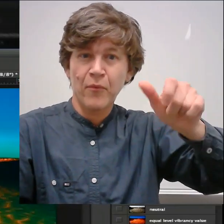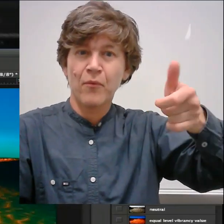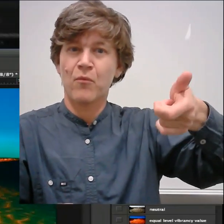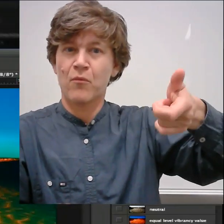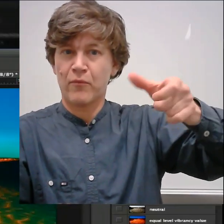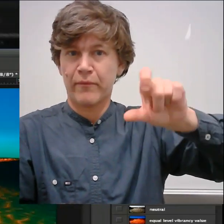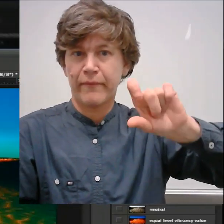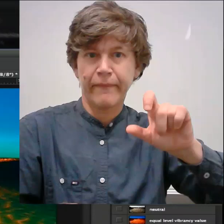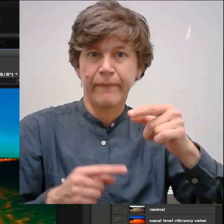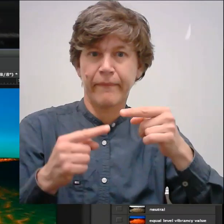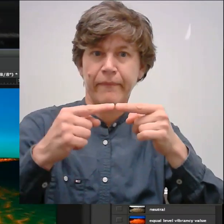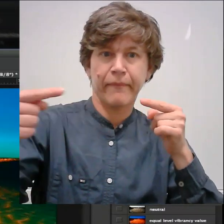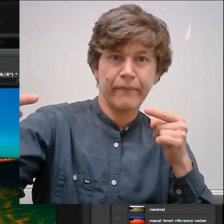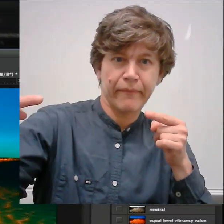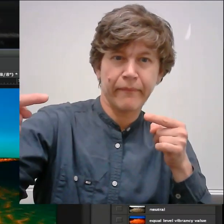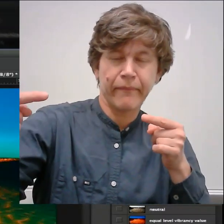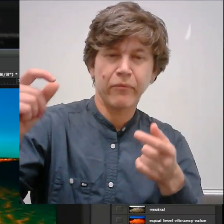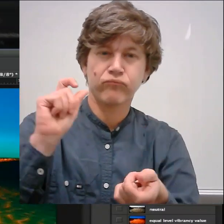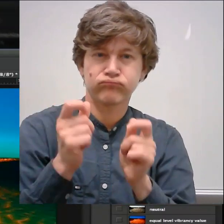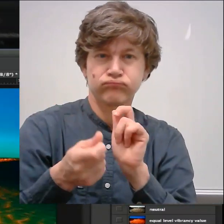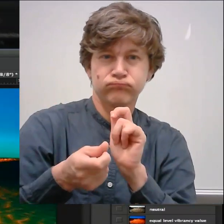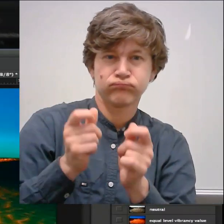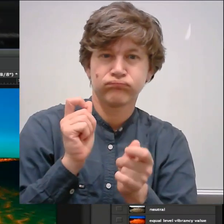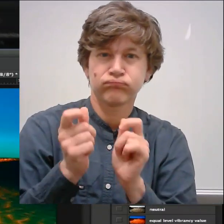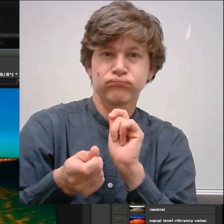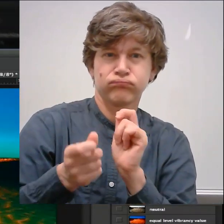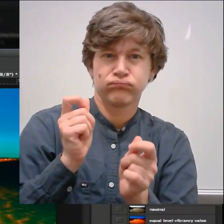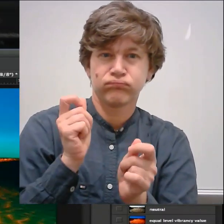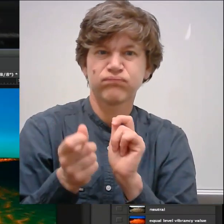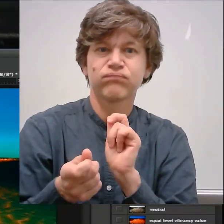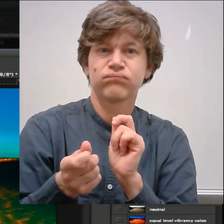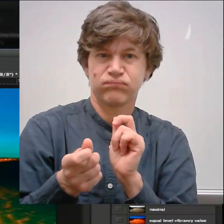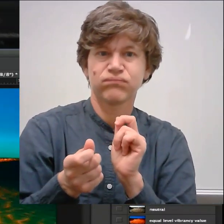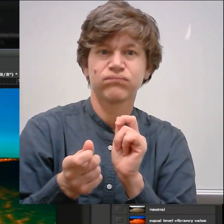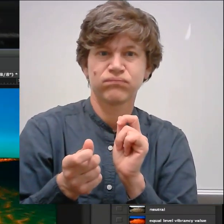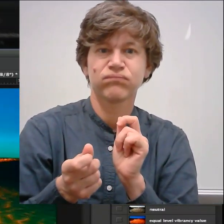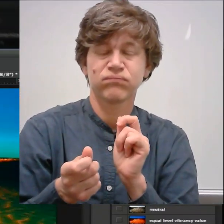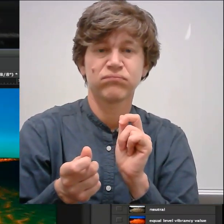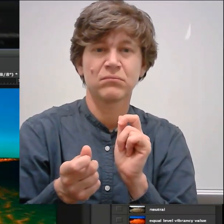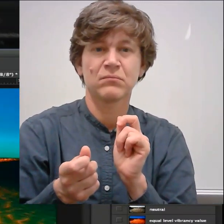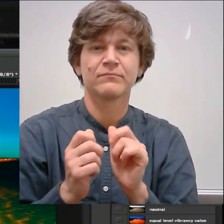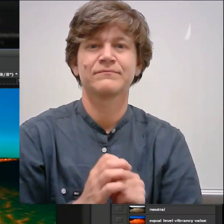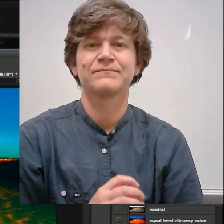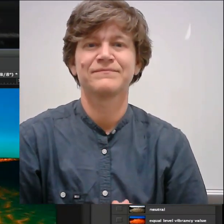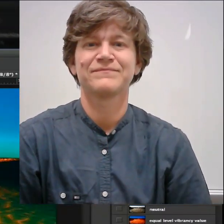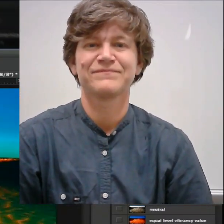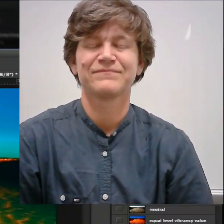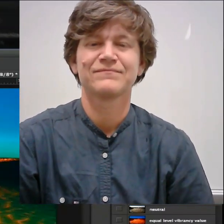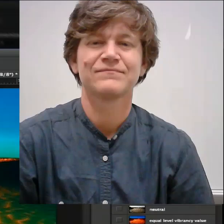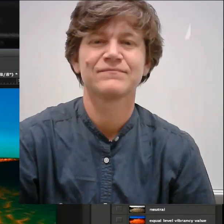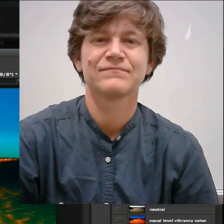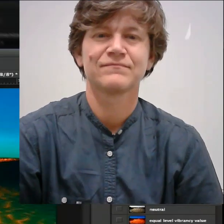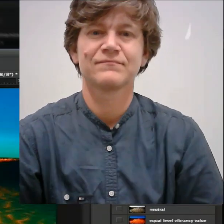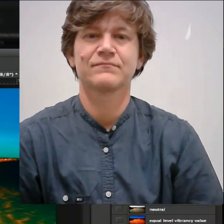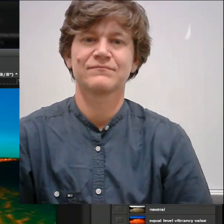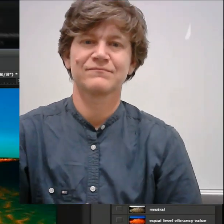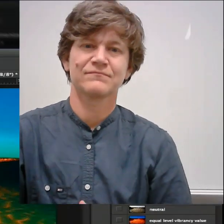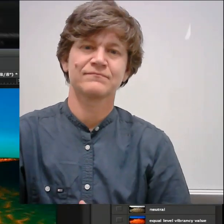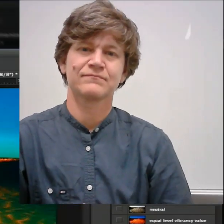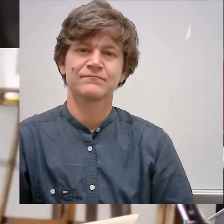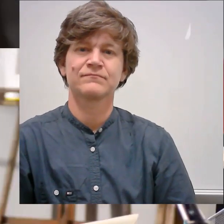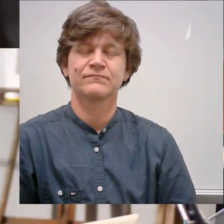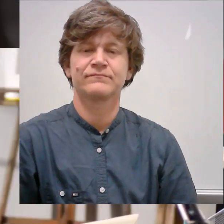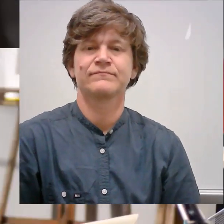of the opposite nature of complementary colors is the least understood and most potent points of contrast that you can use in an